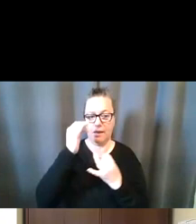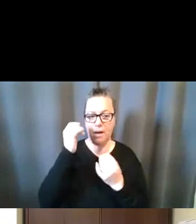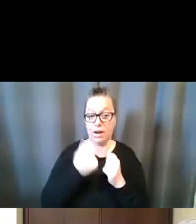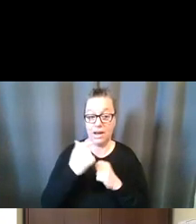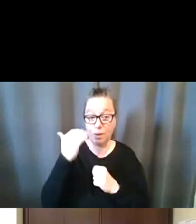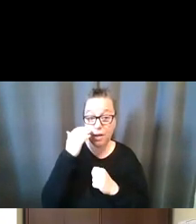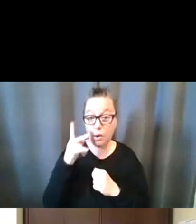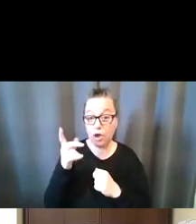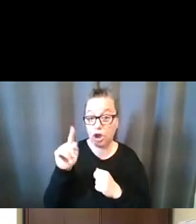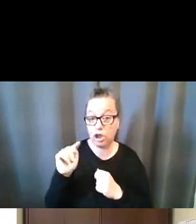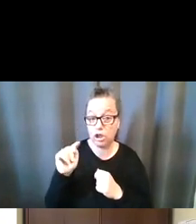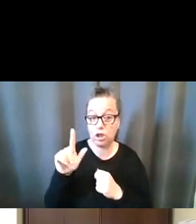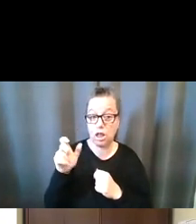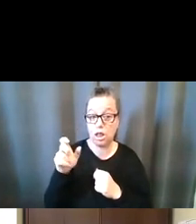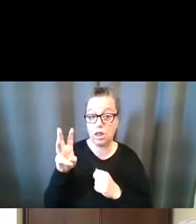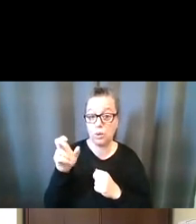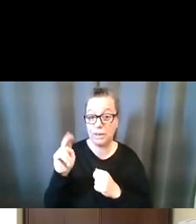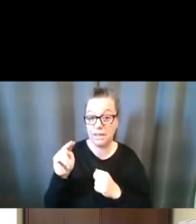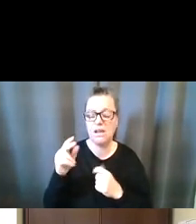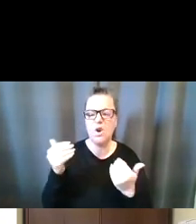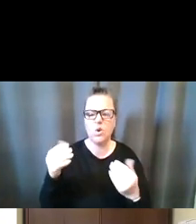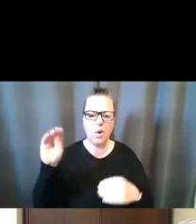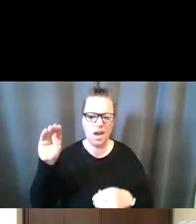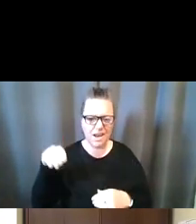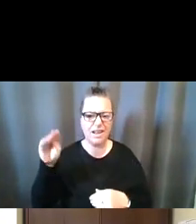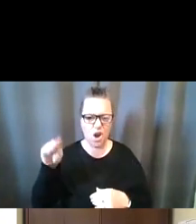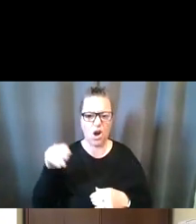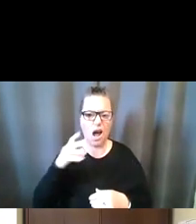Kurt Lewin? Go ahead and nod. I'll pretend like I can see y'all nodding.